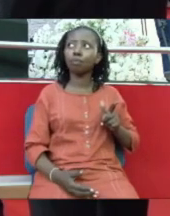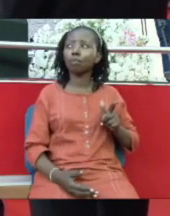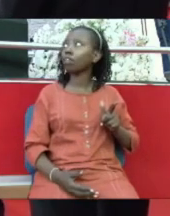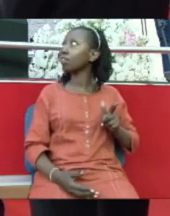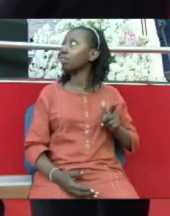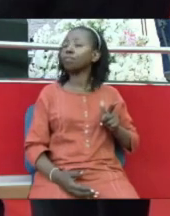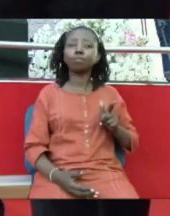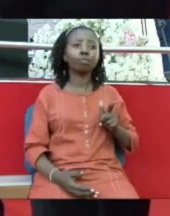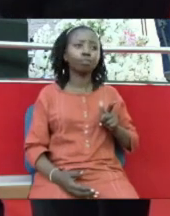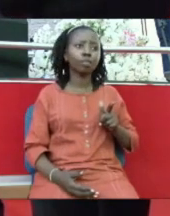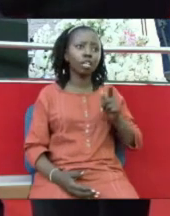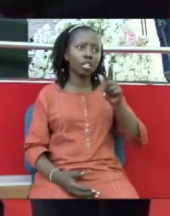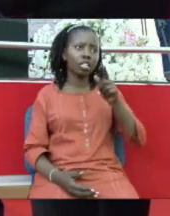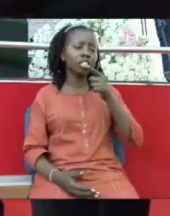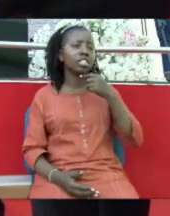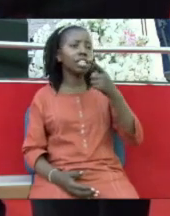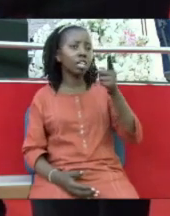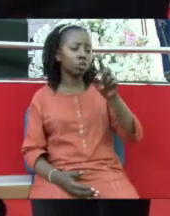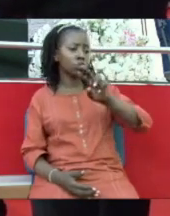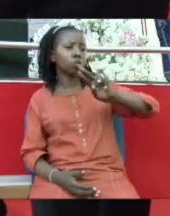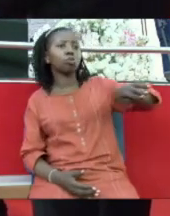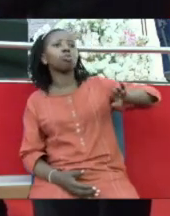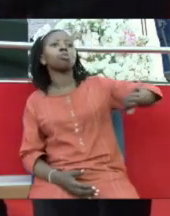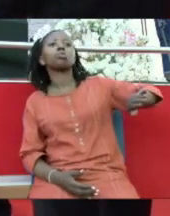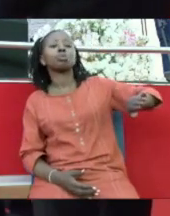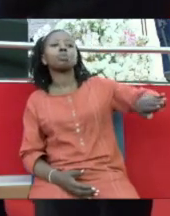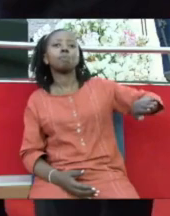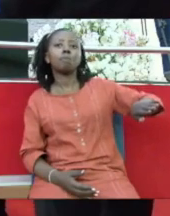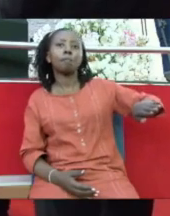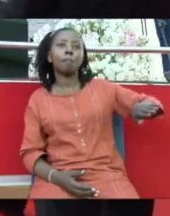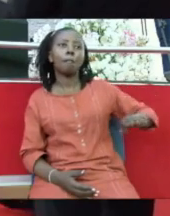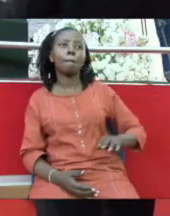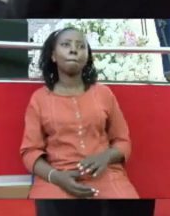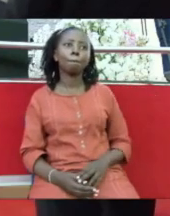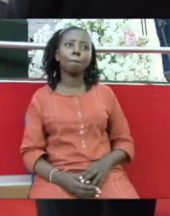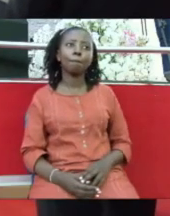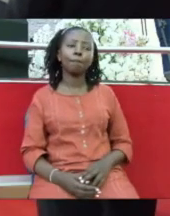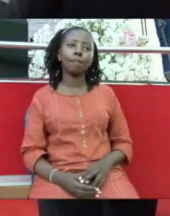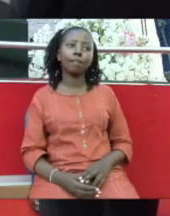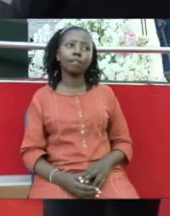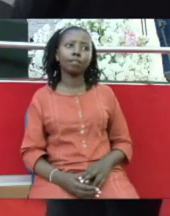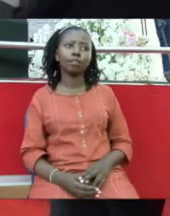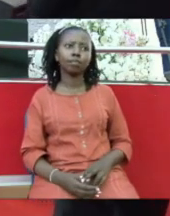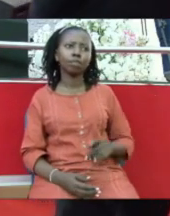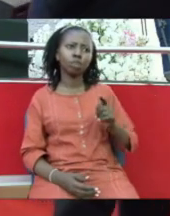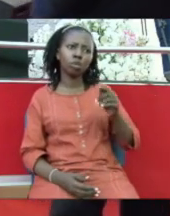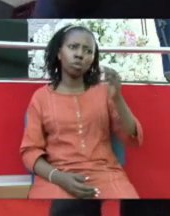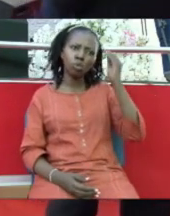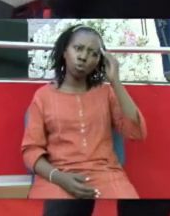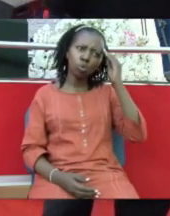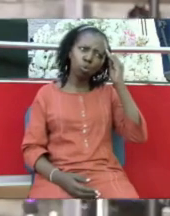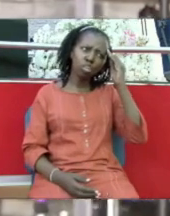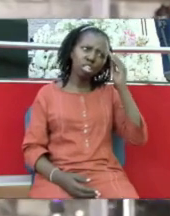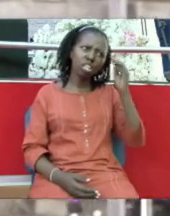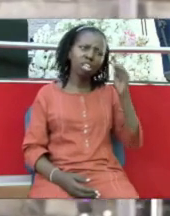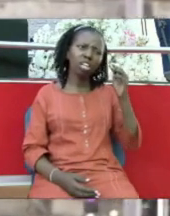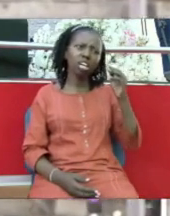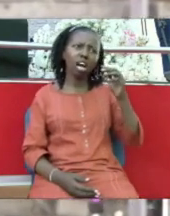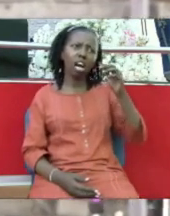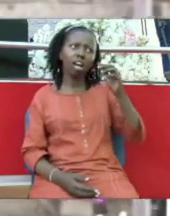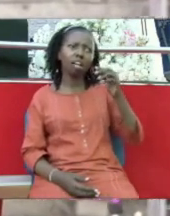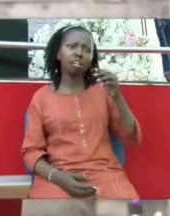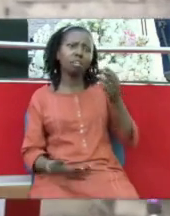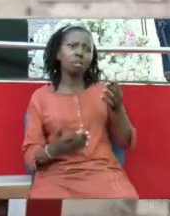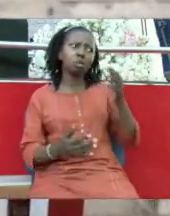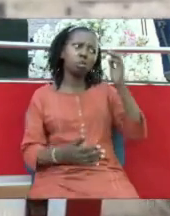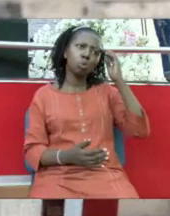She points to the side of the road. Anakuonyesha wingie pembeni. Do you think it is the uniform that makes